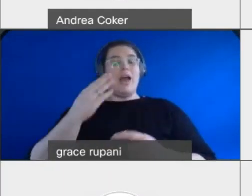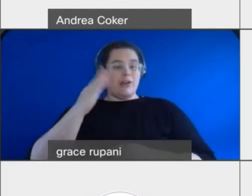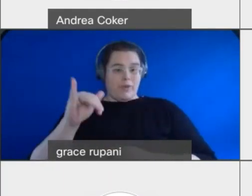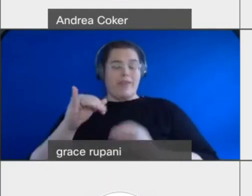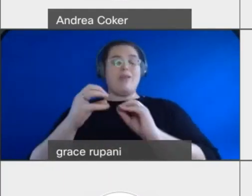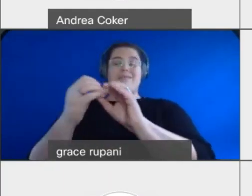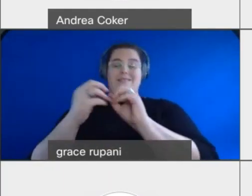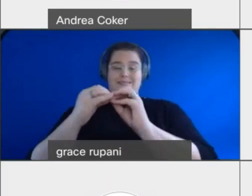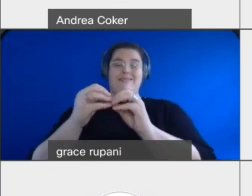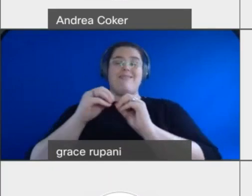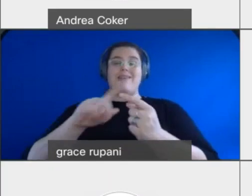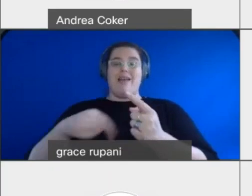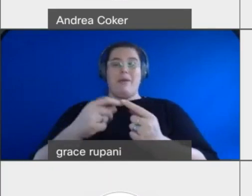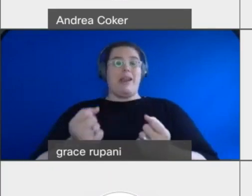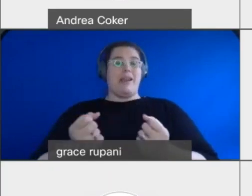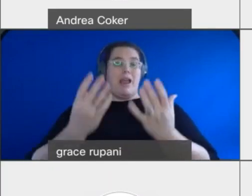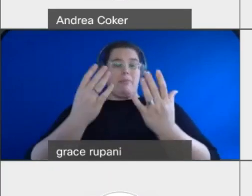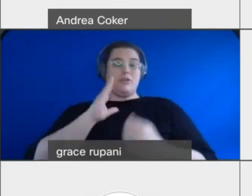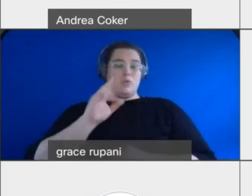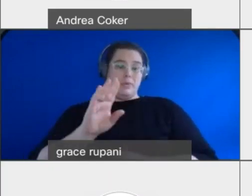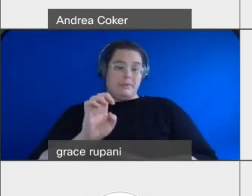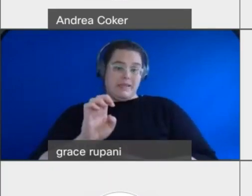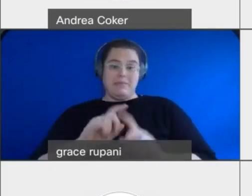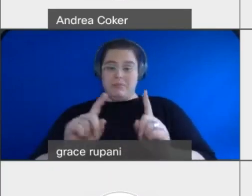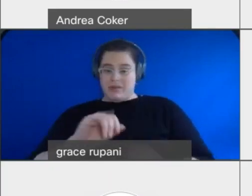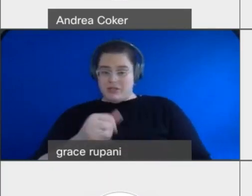out. And Jared, maybe you've heard an update about stimulus checks.